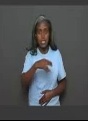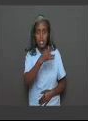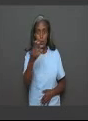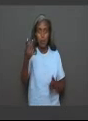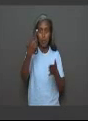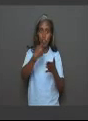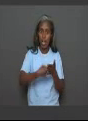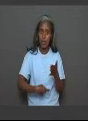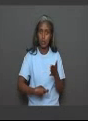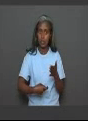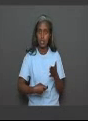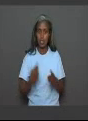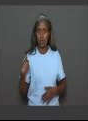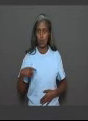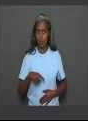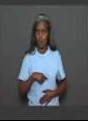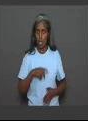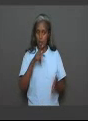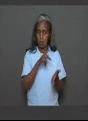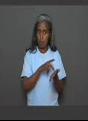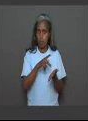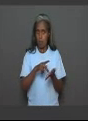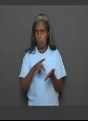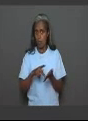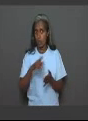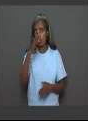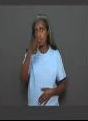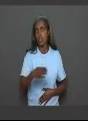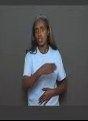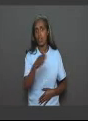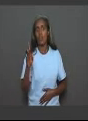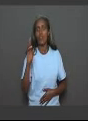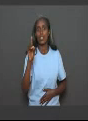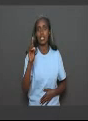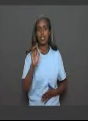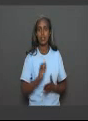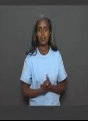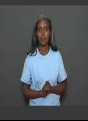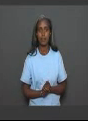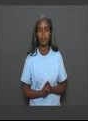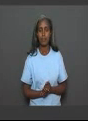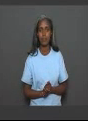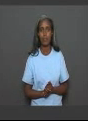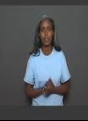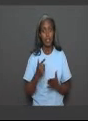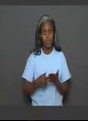Using the table of values, we can plot the graph of D.